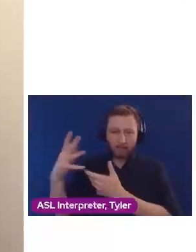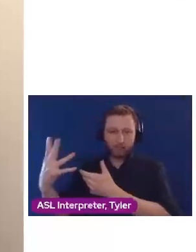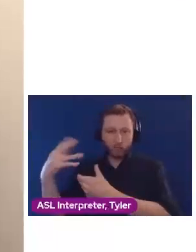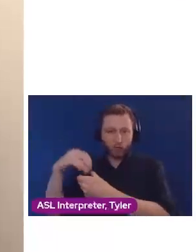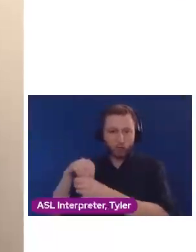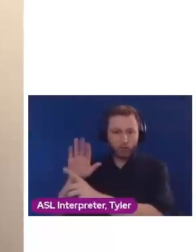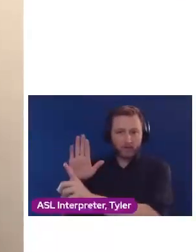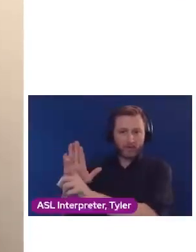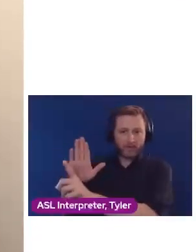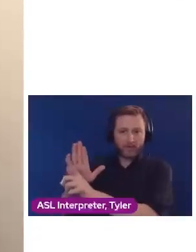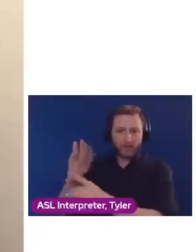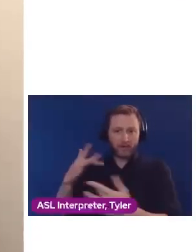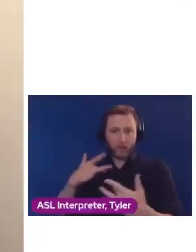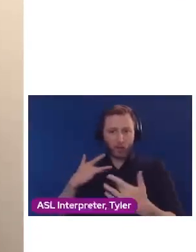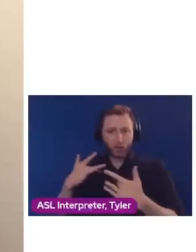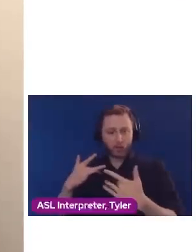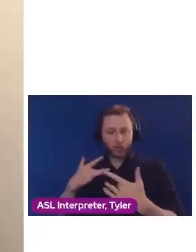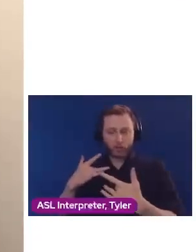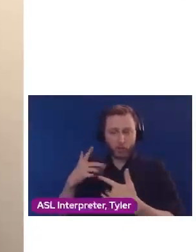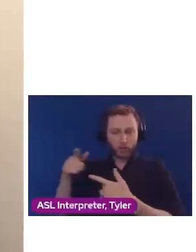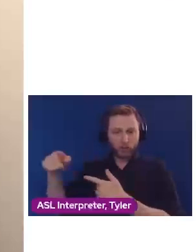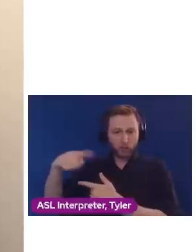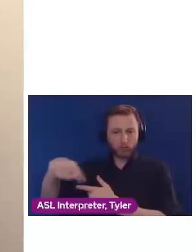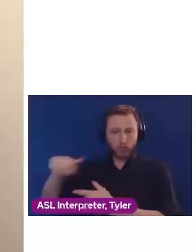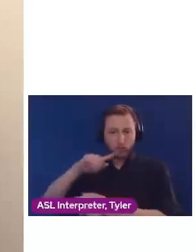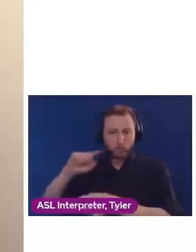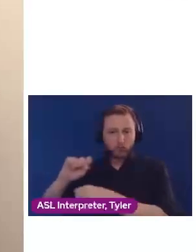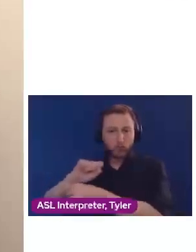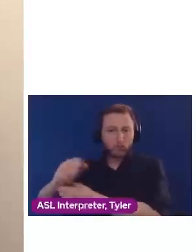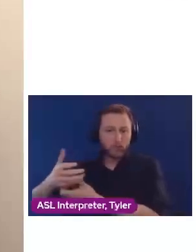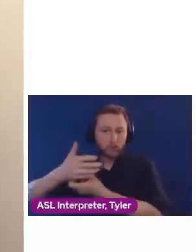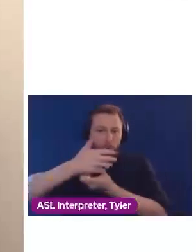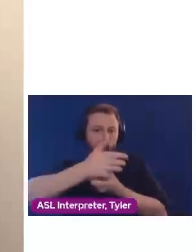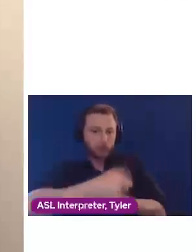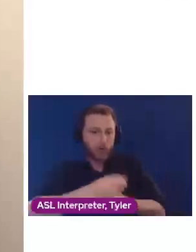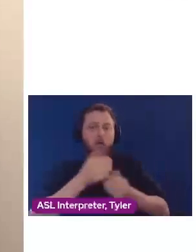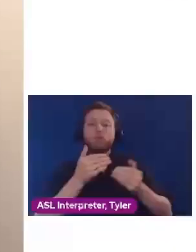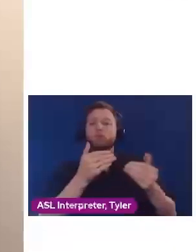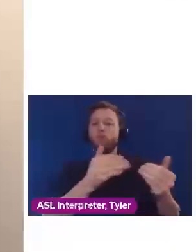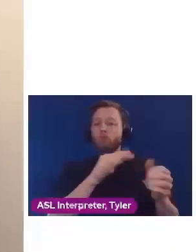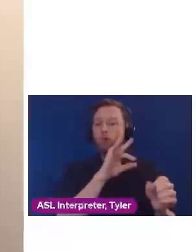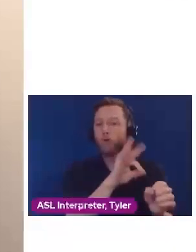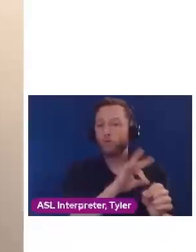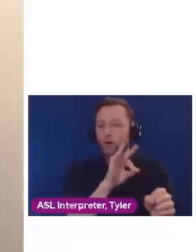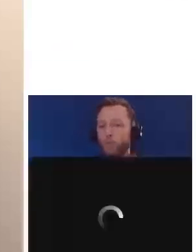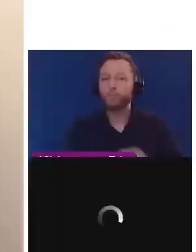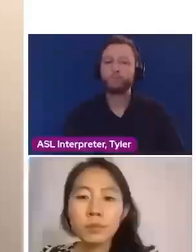concerns and the buy-in from people in Puerto Rico from all backgrounds and perspectives.